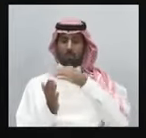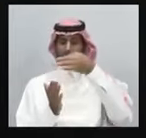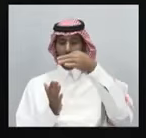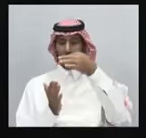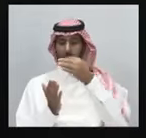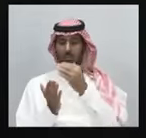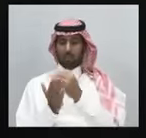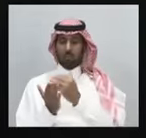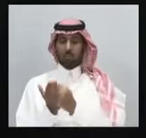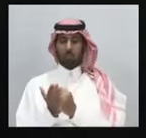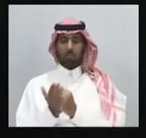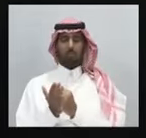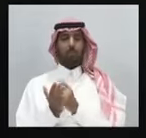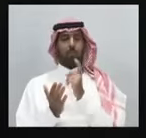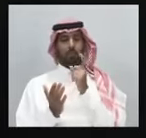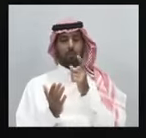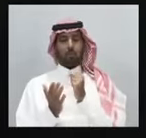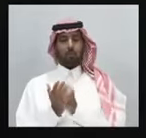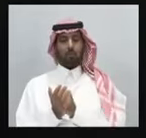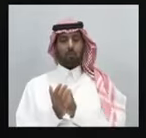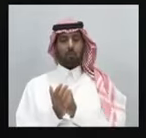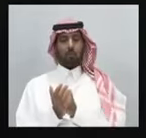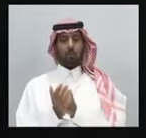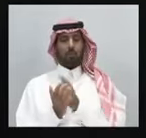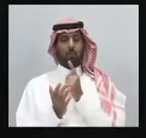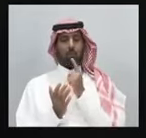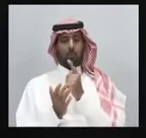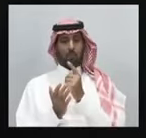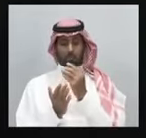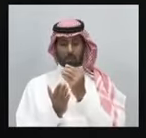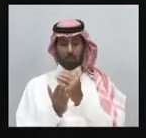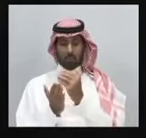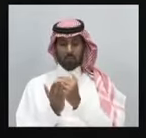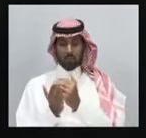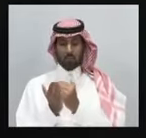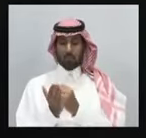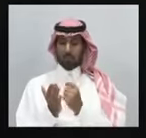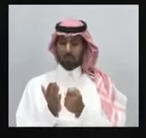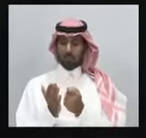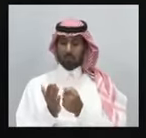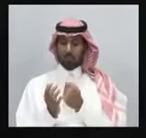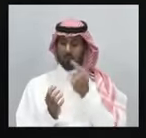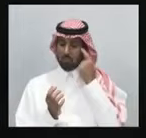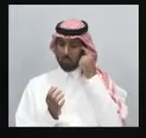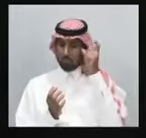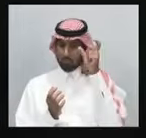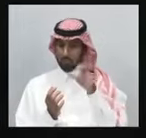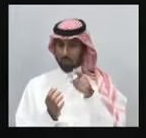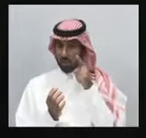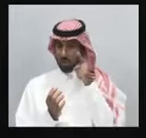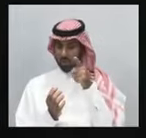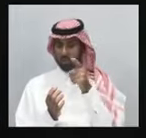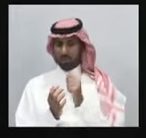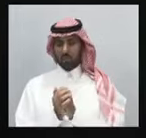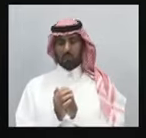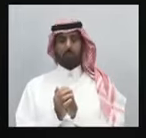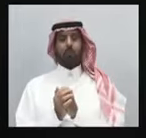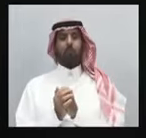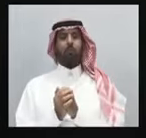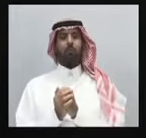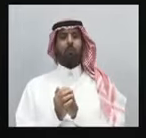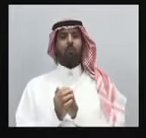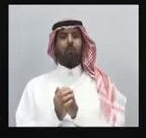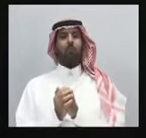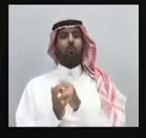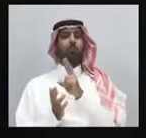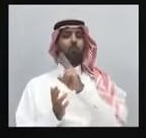it like much more personal. You will make things much more personal. So you will highlight, I am so